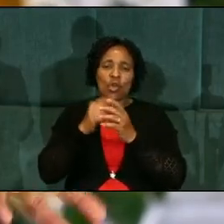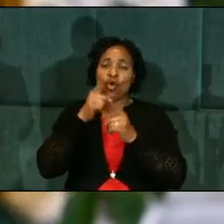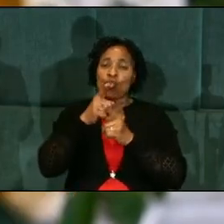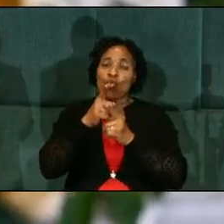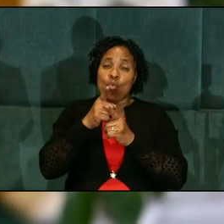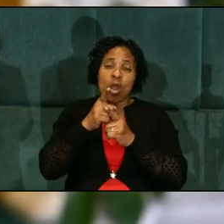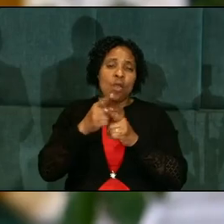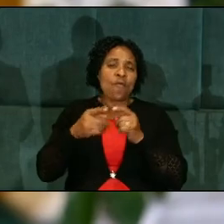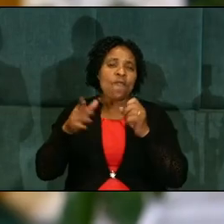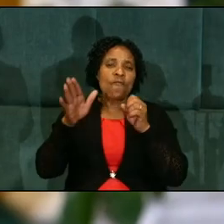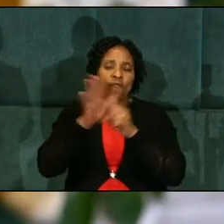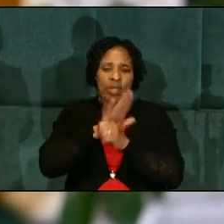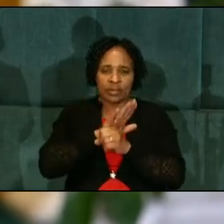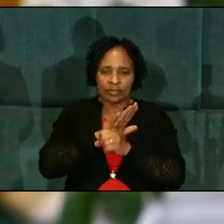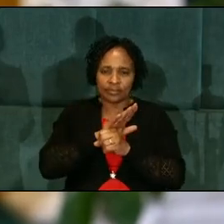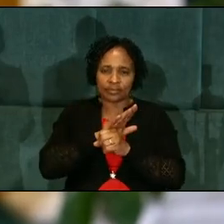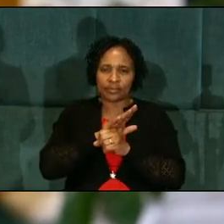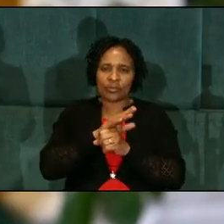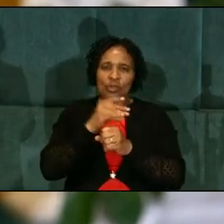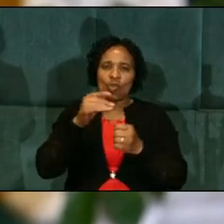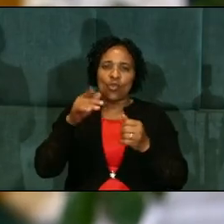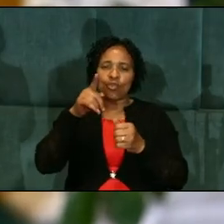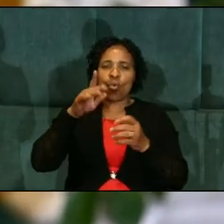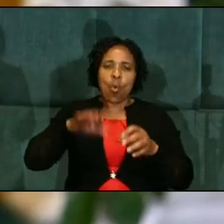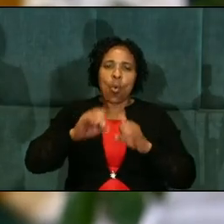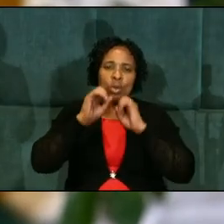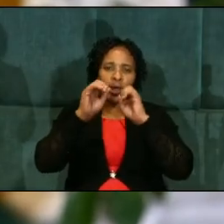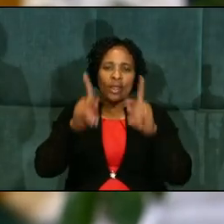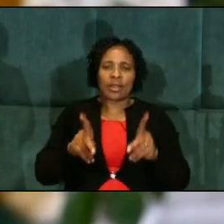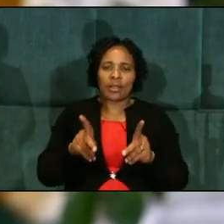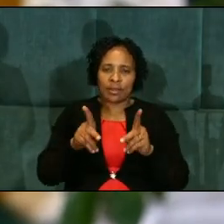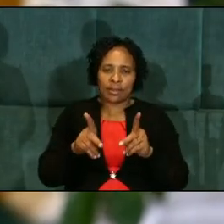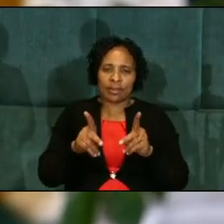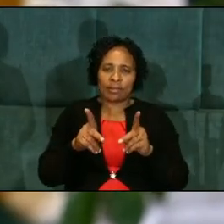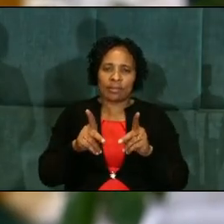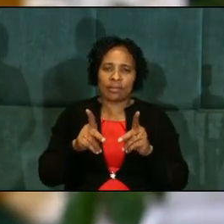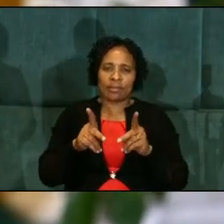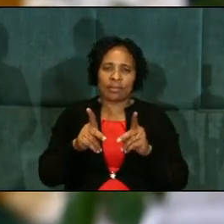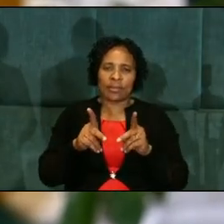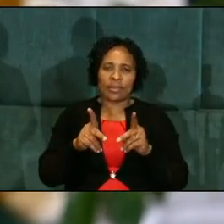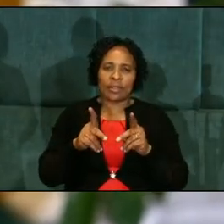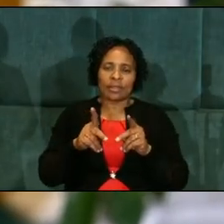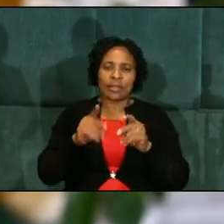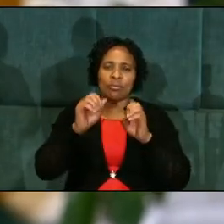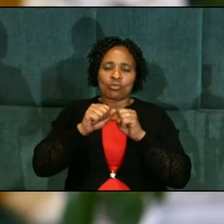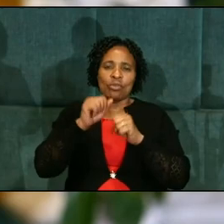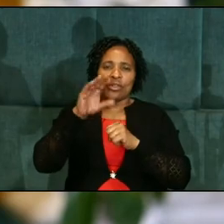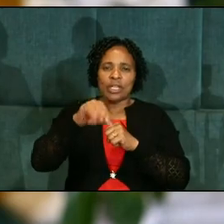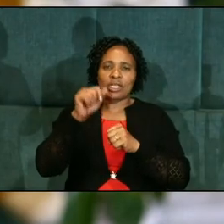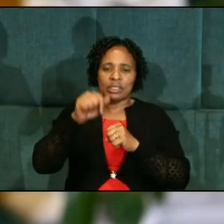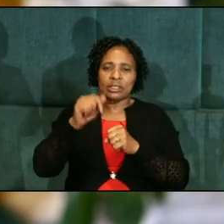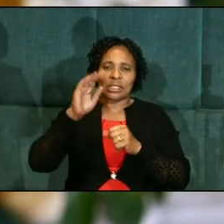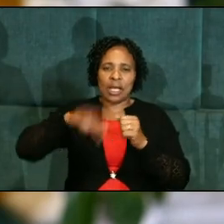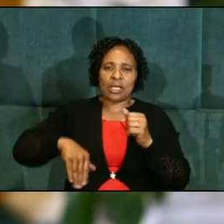to feel as if you're okay, but you are not. So we're going to take this last